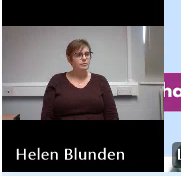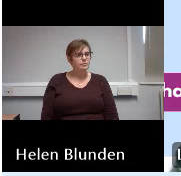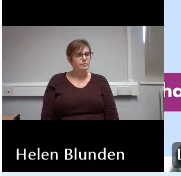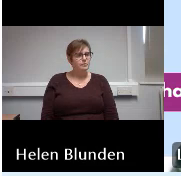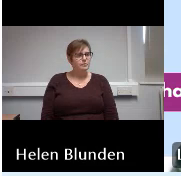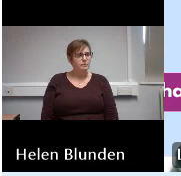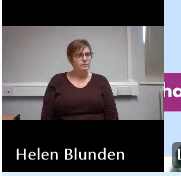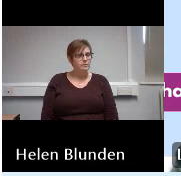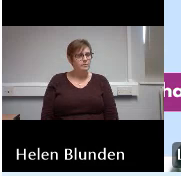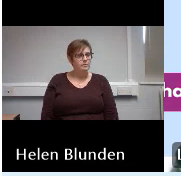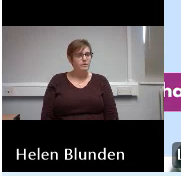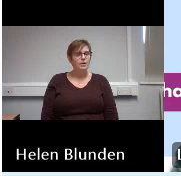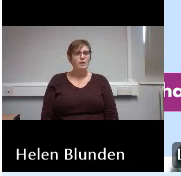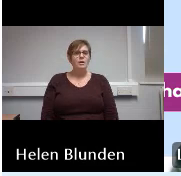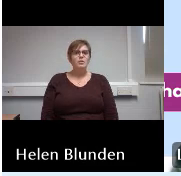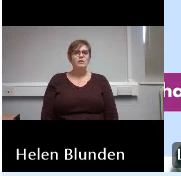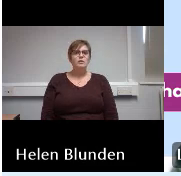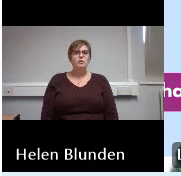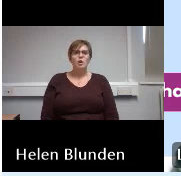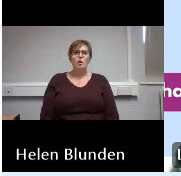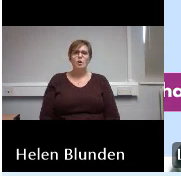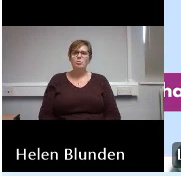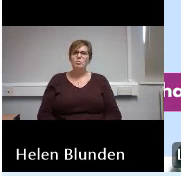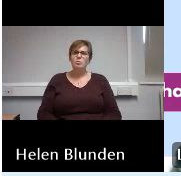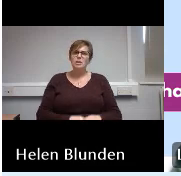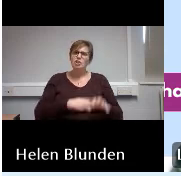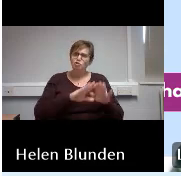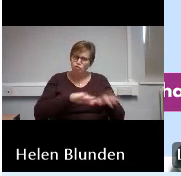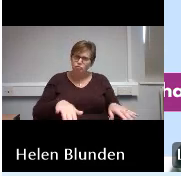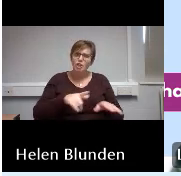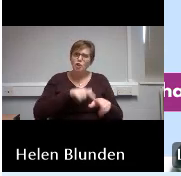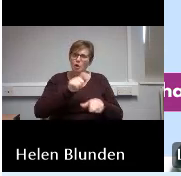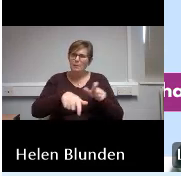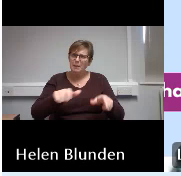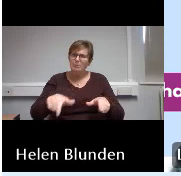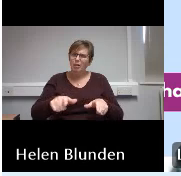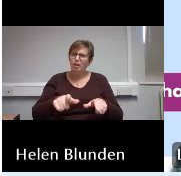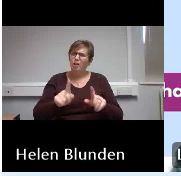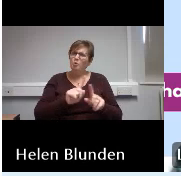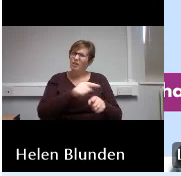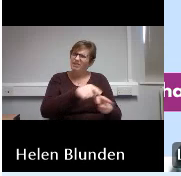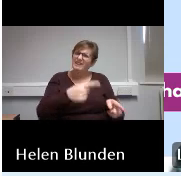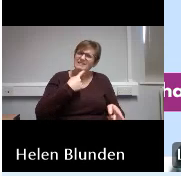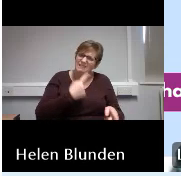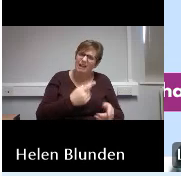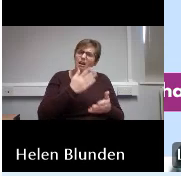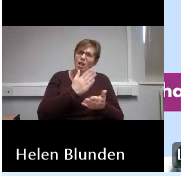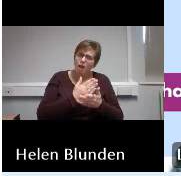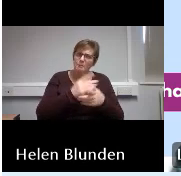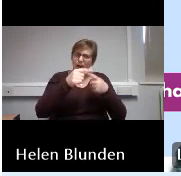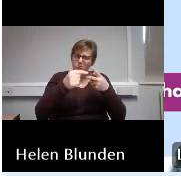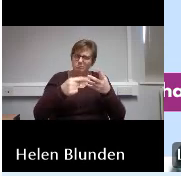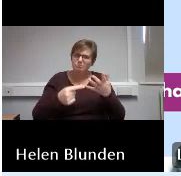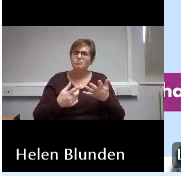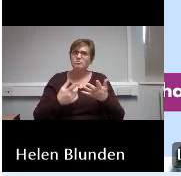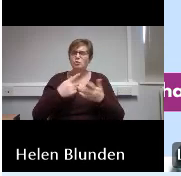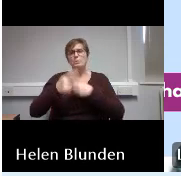So what are children and young people telling us are the factors which lead to tipping into crisis and how they can get